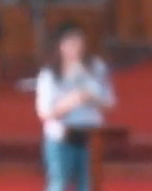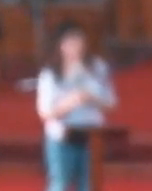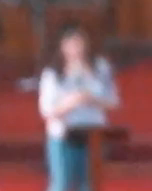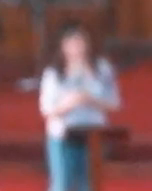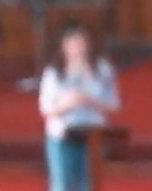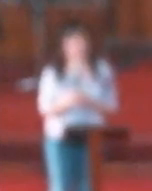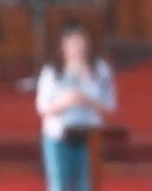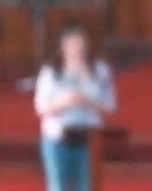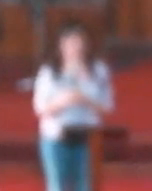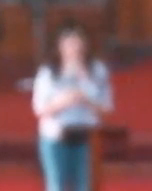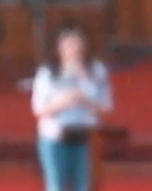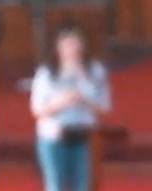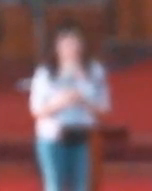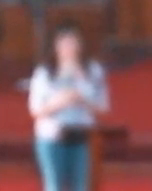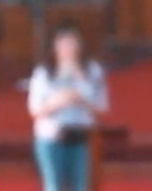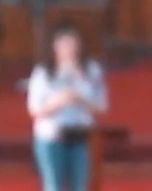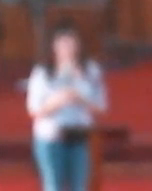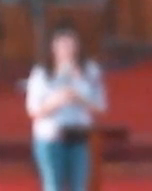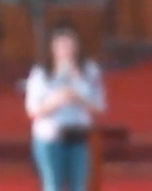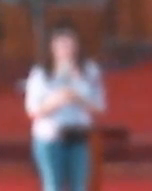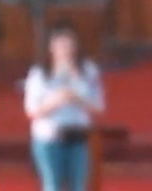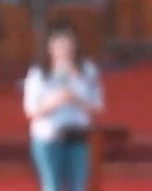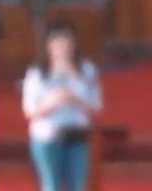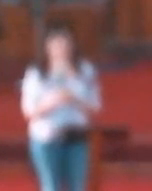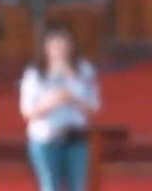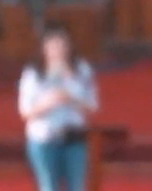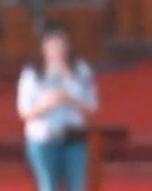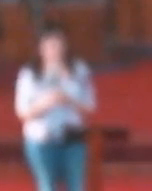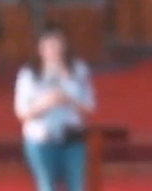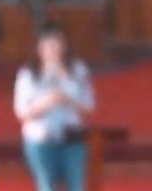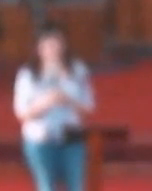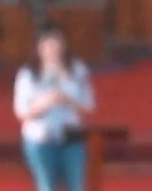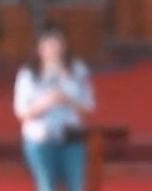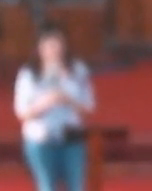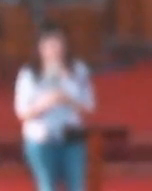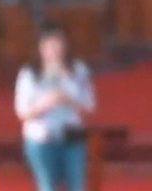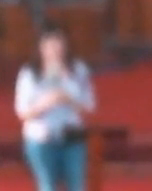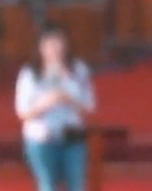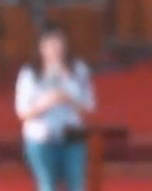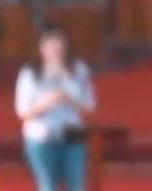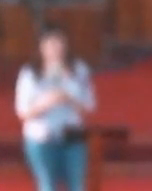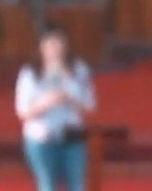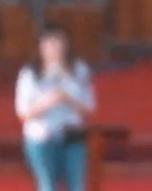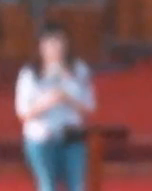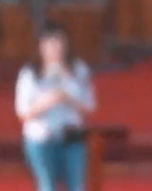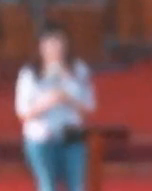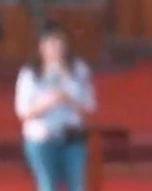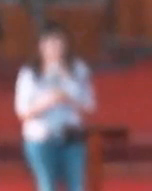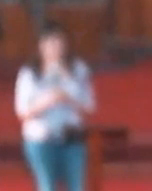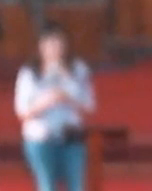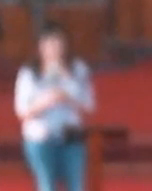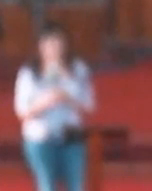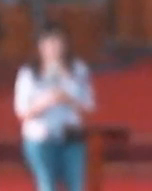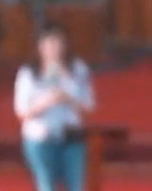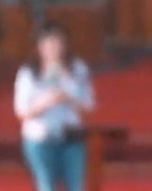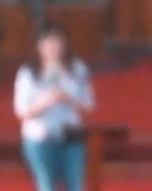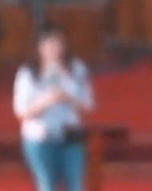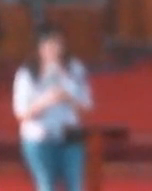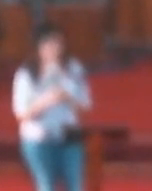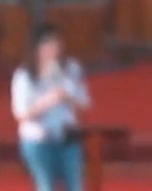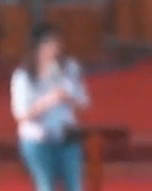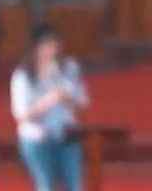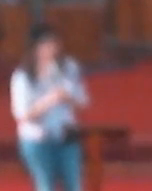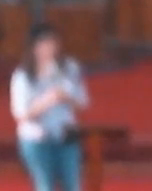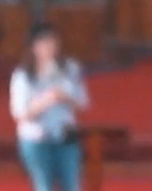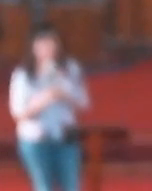tenemos que tener un guardia, dice el salmista, en nuestra boca para cuidarnos de no faltarle a Dios. And the